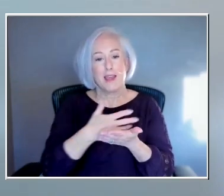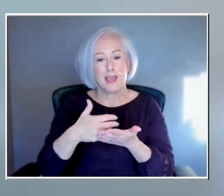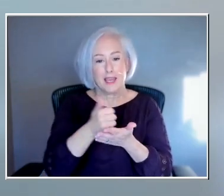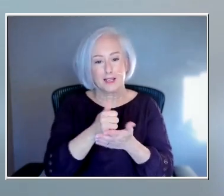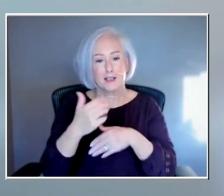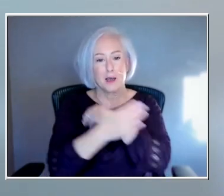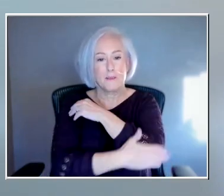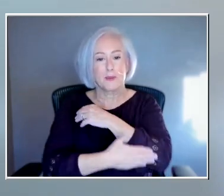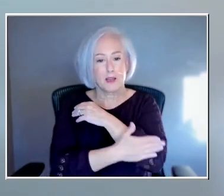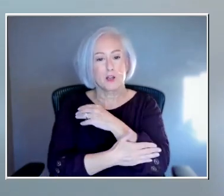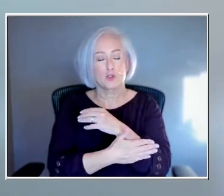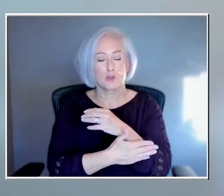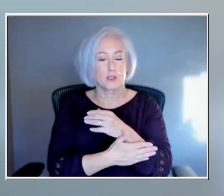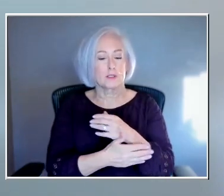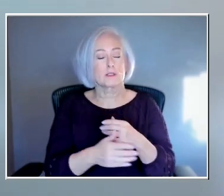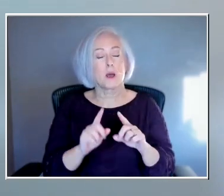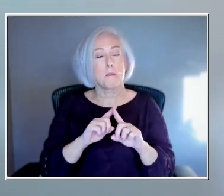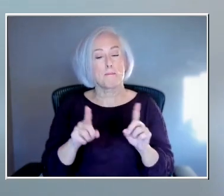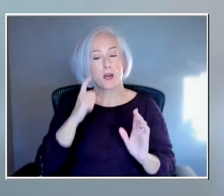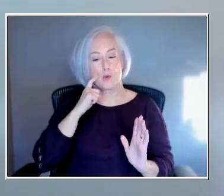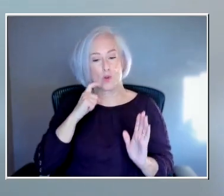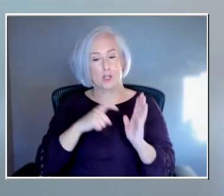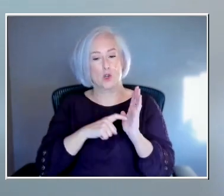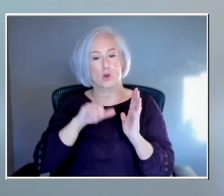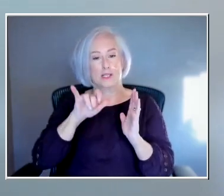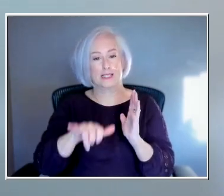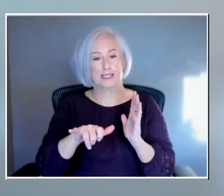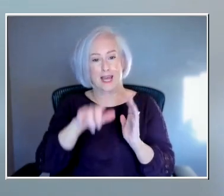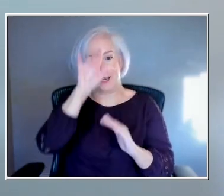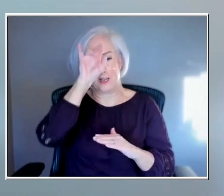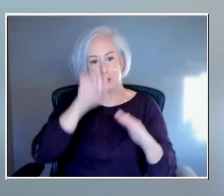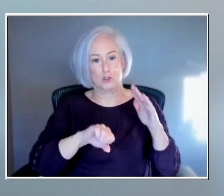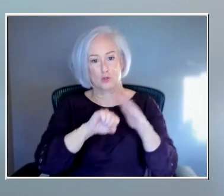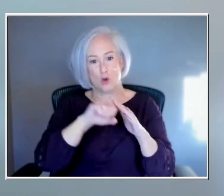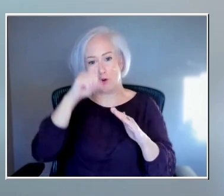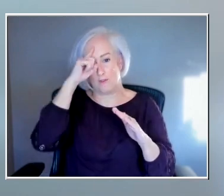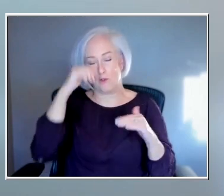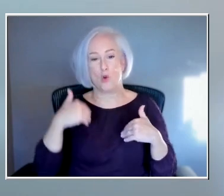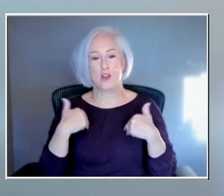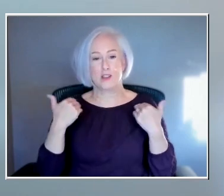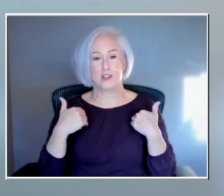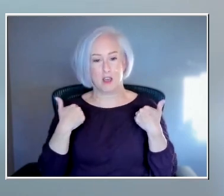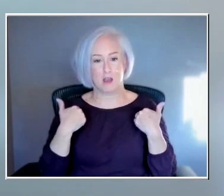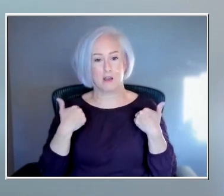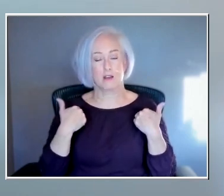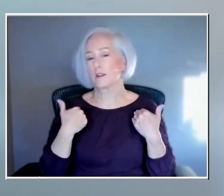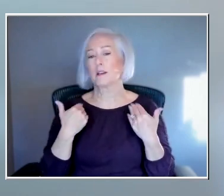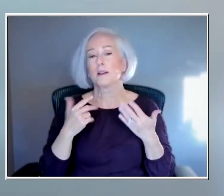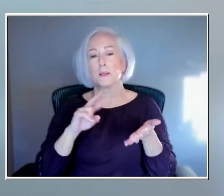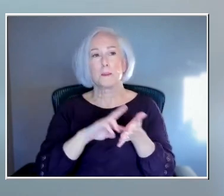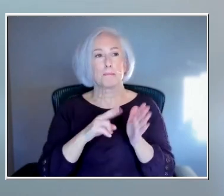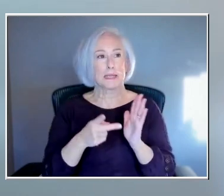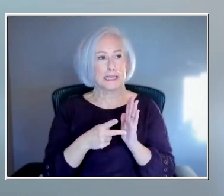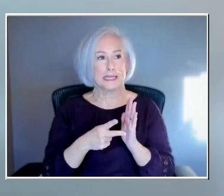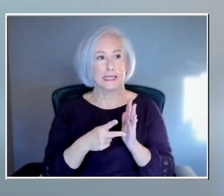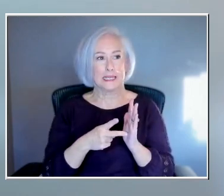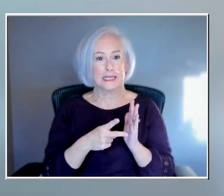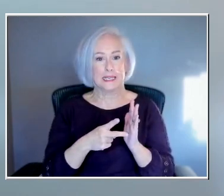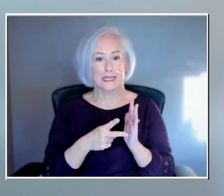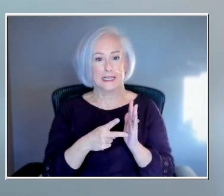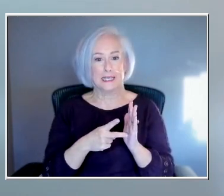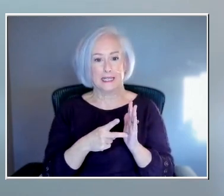what we noticed is that the incidence of stroke, especially in the young, and we're talking young here, anywhere from any adult